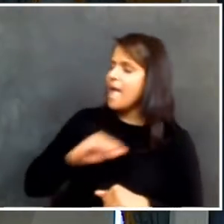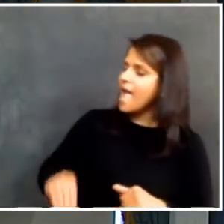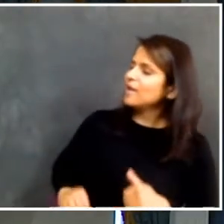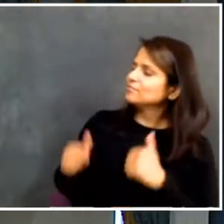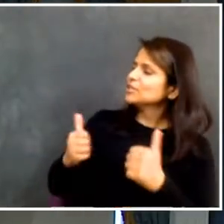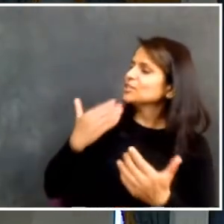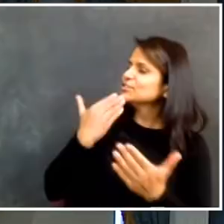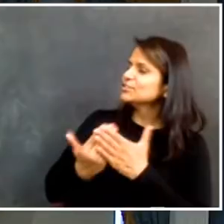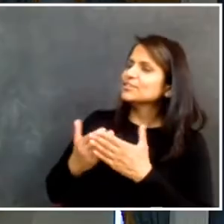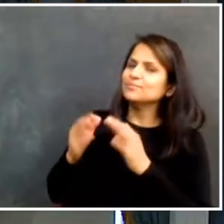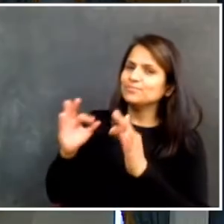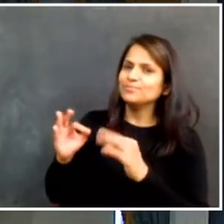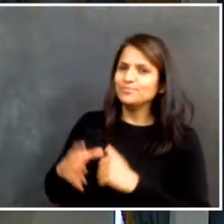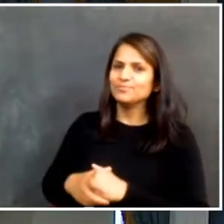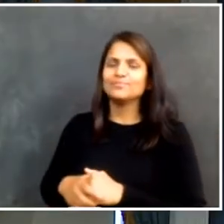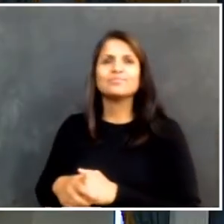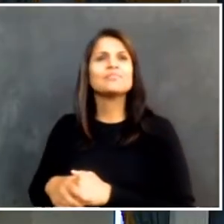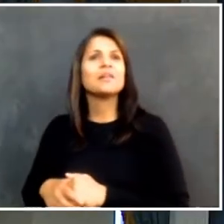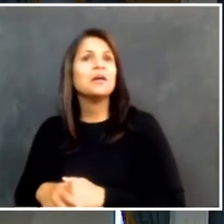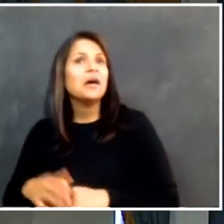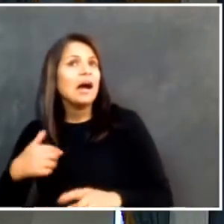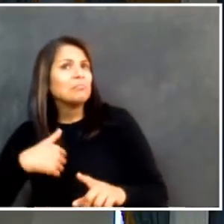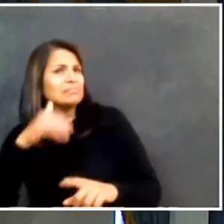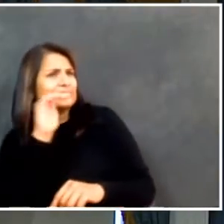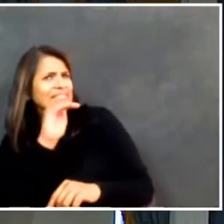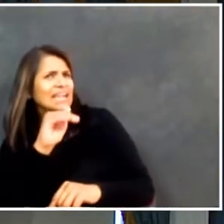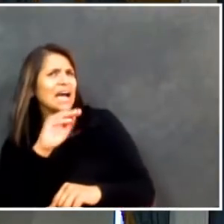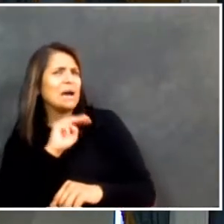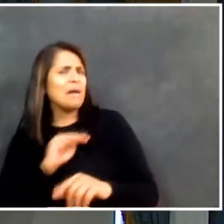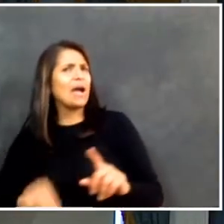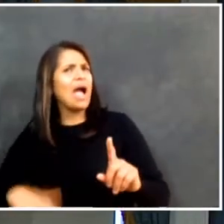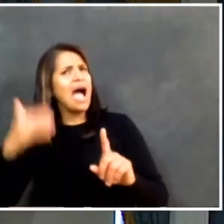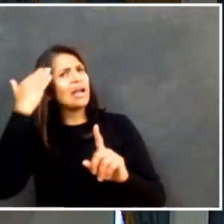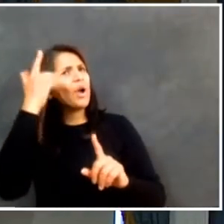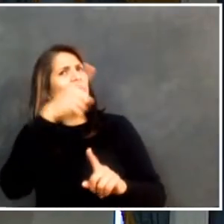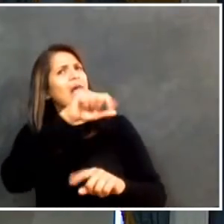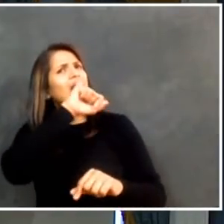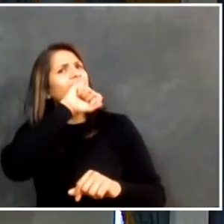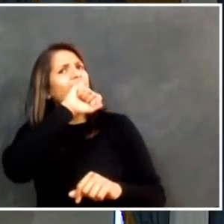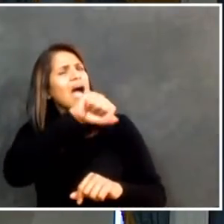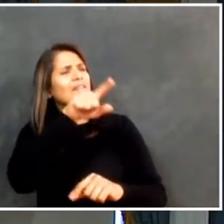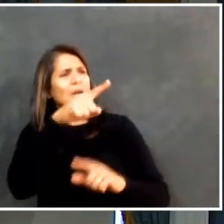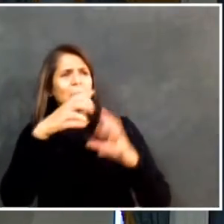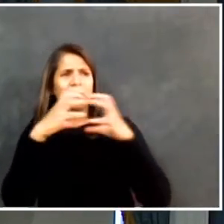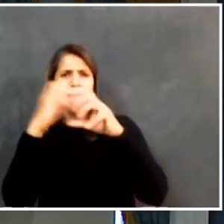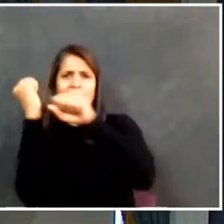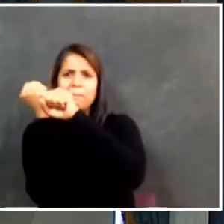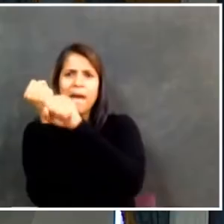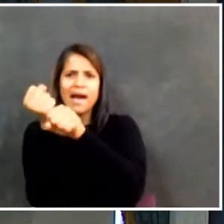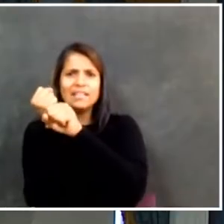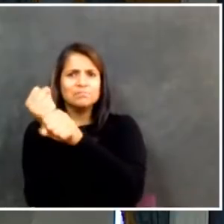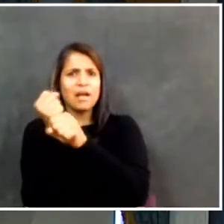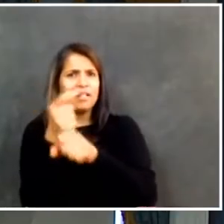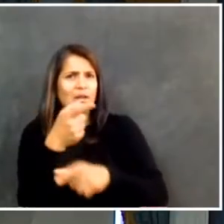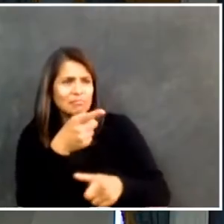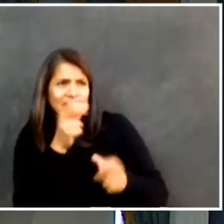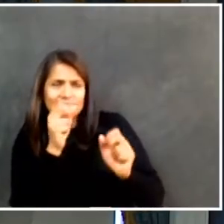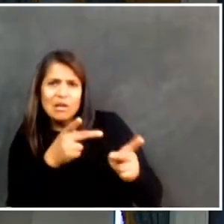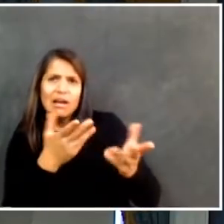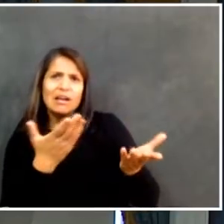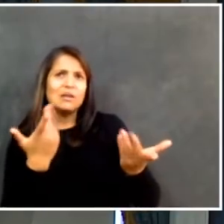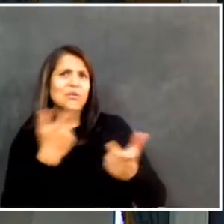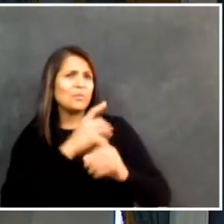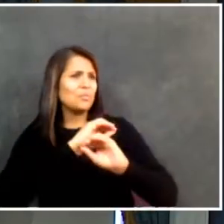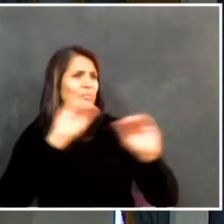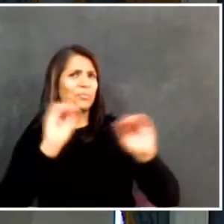know I'll wait for your full question, but I have to comment. A lot of us are like pulling our hair out over the loss of baseball. It's very,